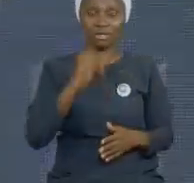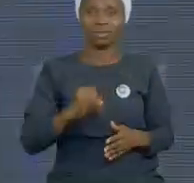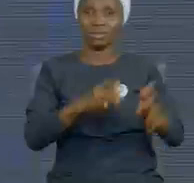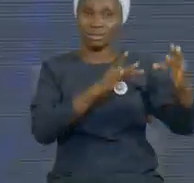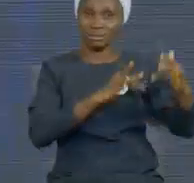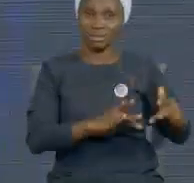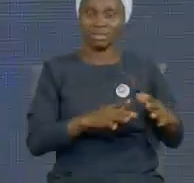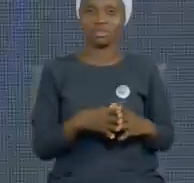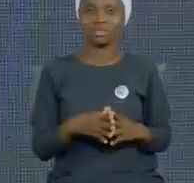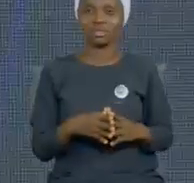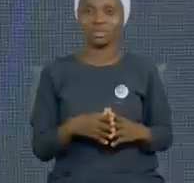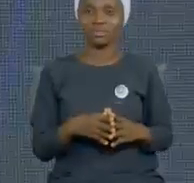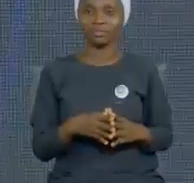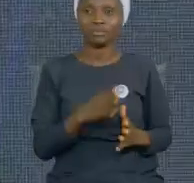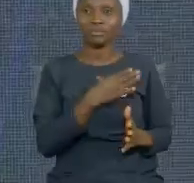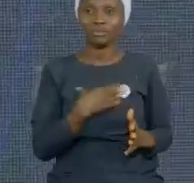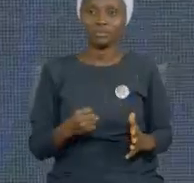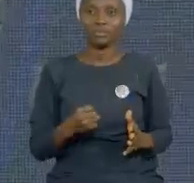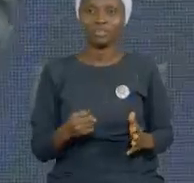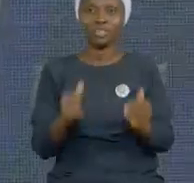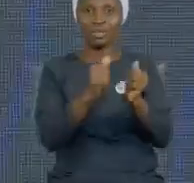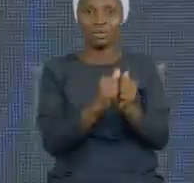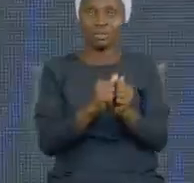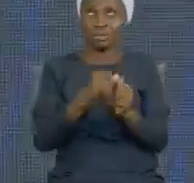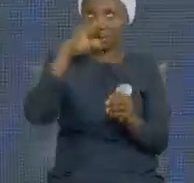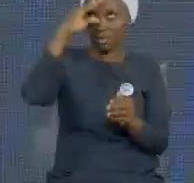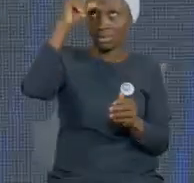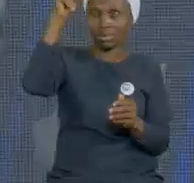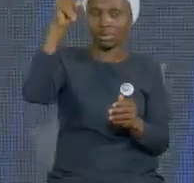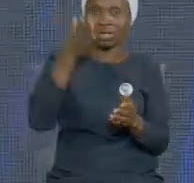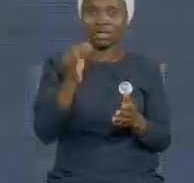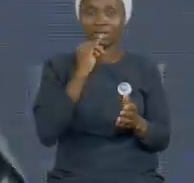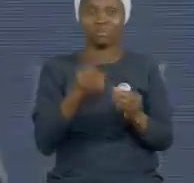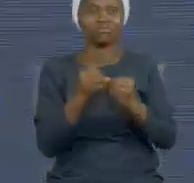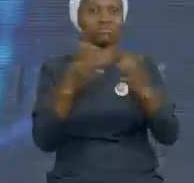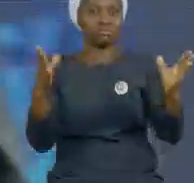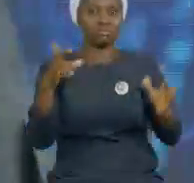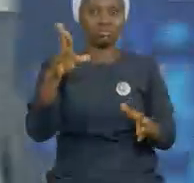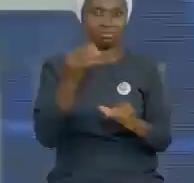And with him, there is plenteous redemption.